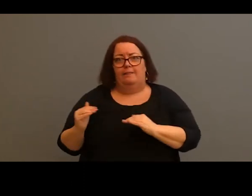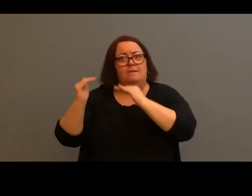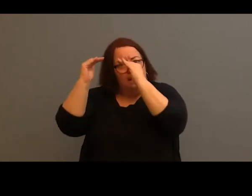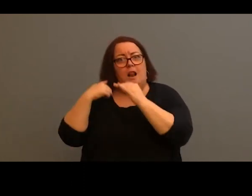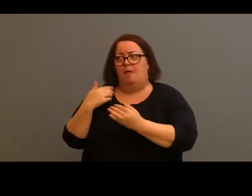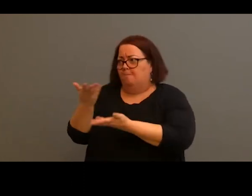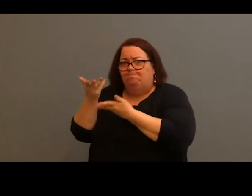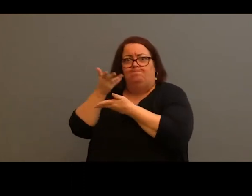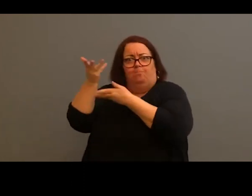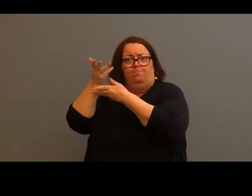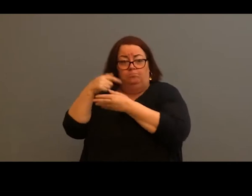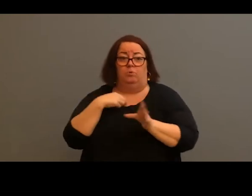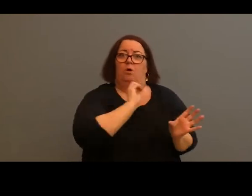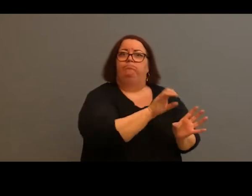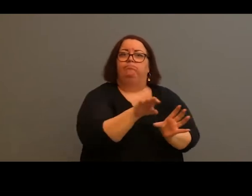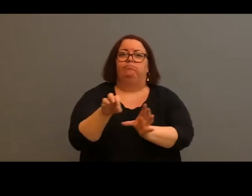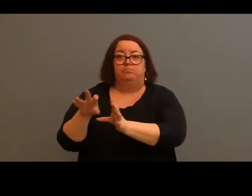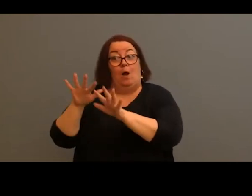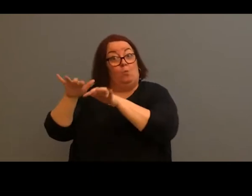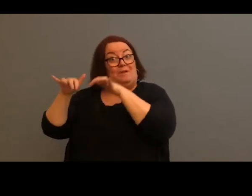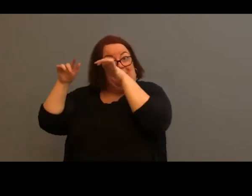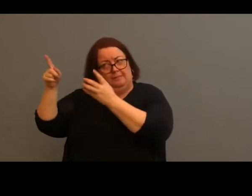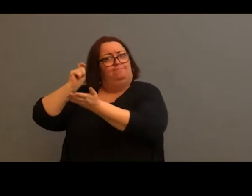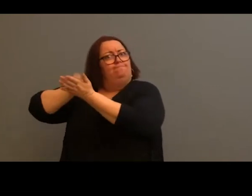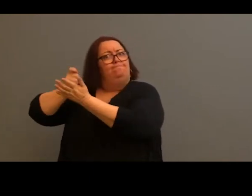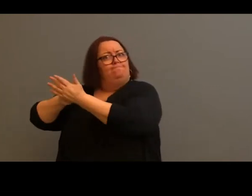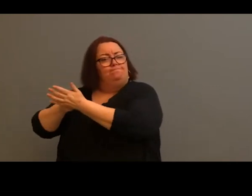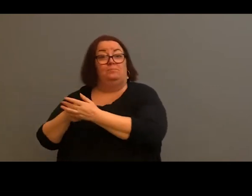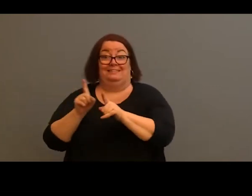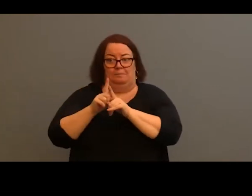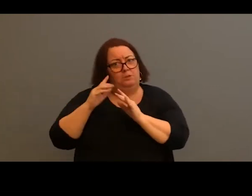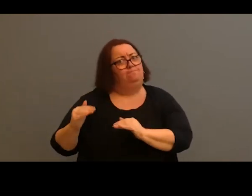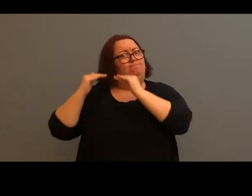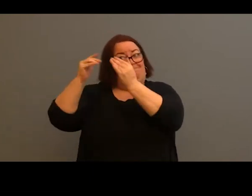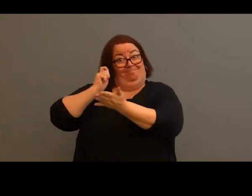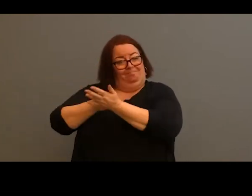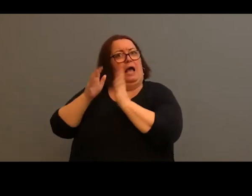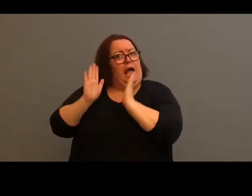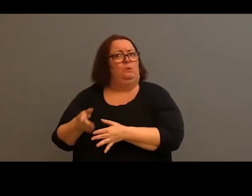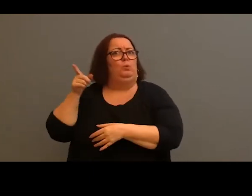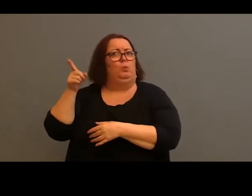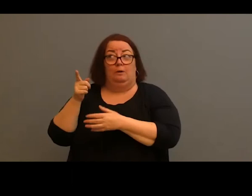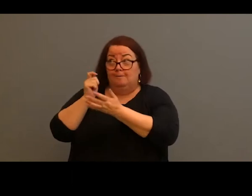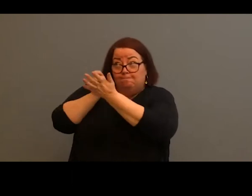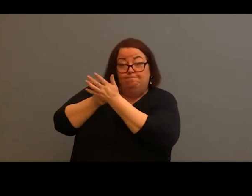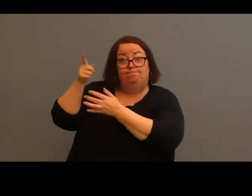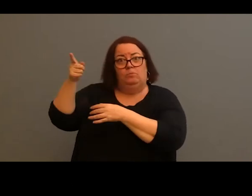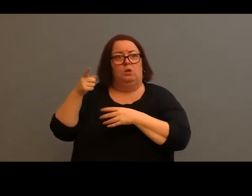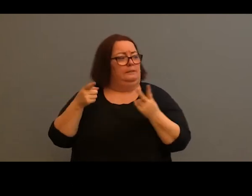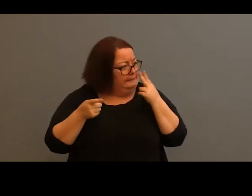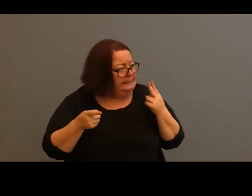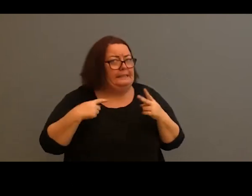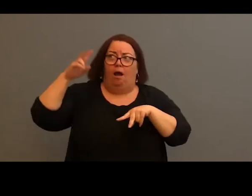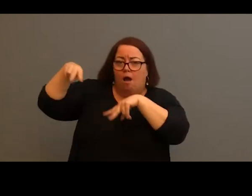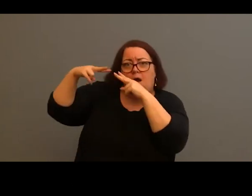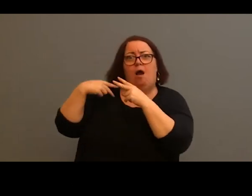commitment and at various functionary levels to negotiate and discuss which measures, projects, and